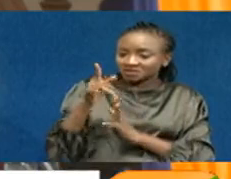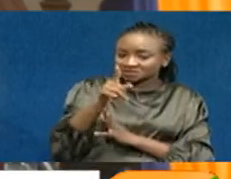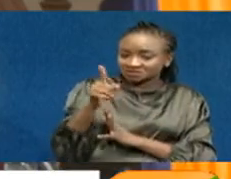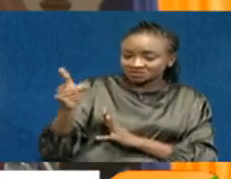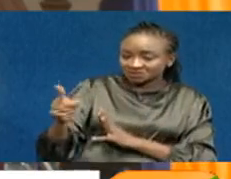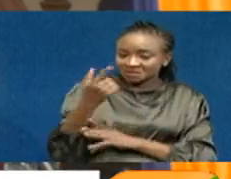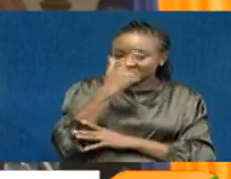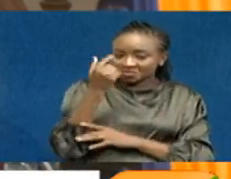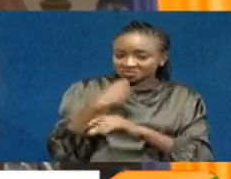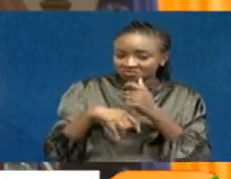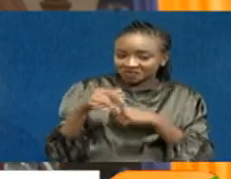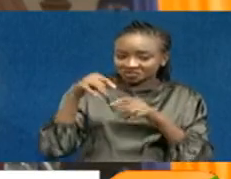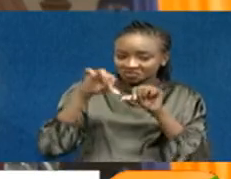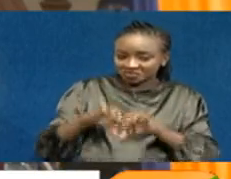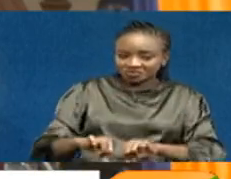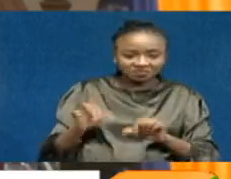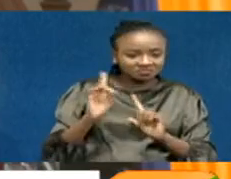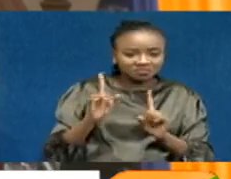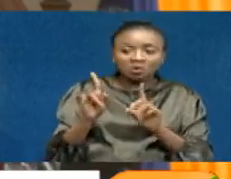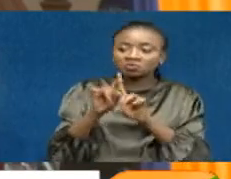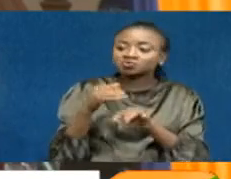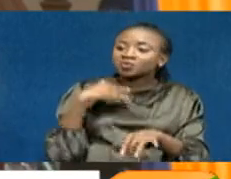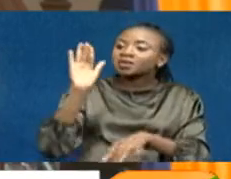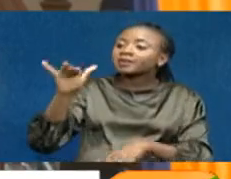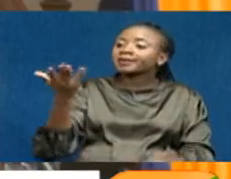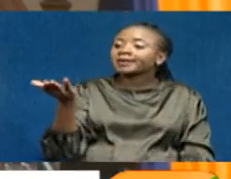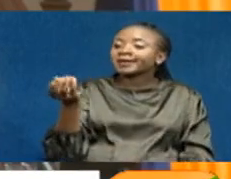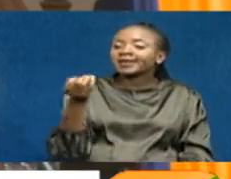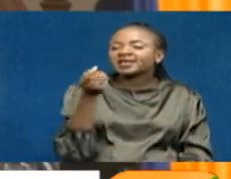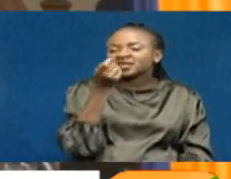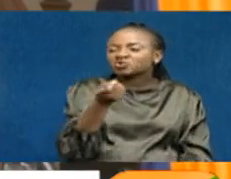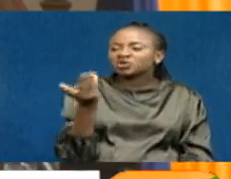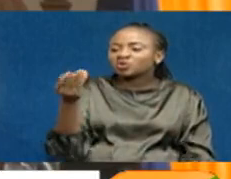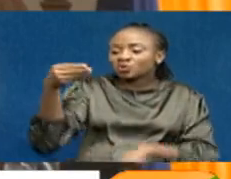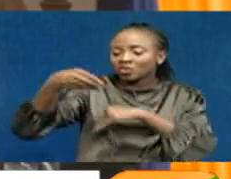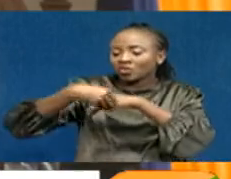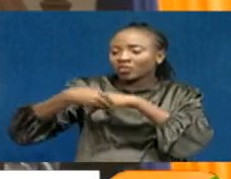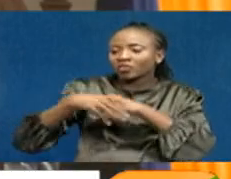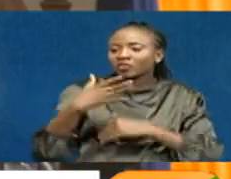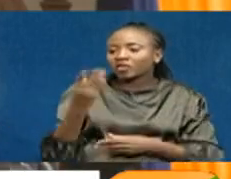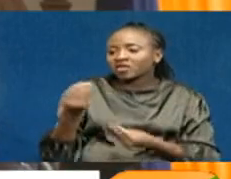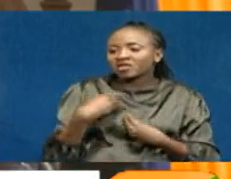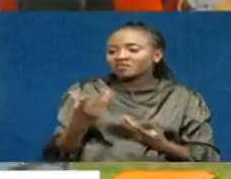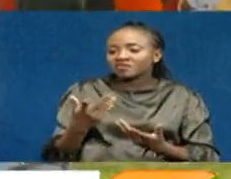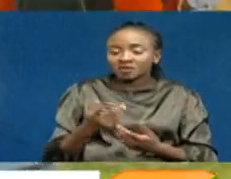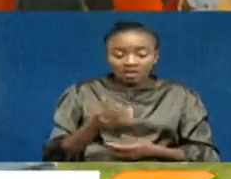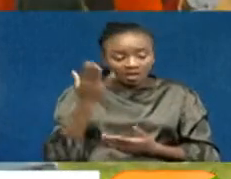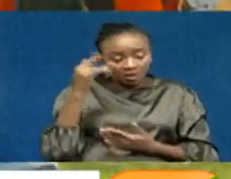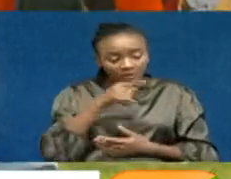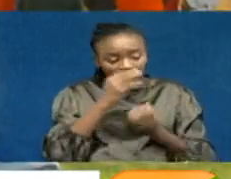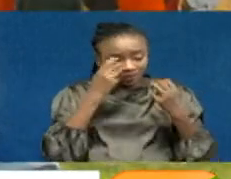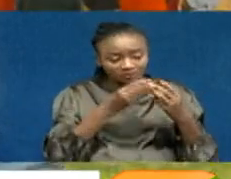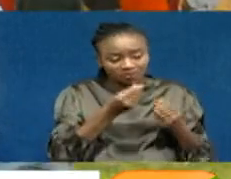We will not ask them to give us money. I hope you have not carried words of notes to give us.